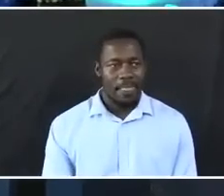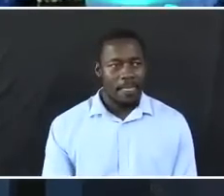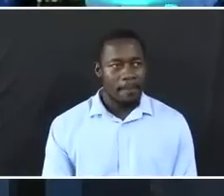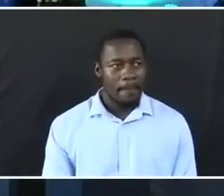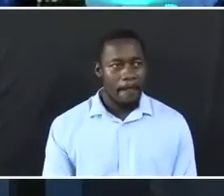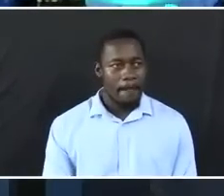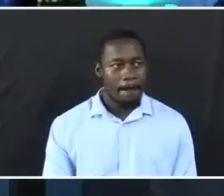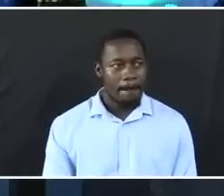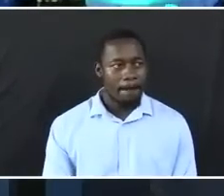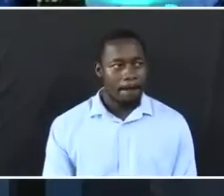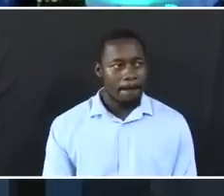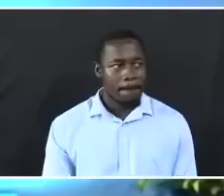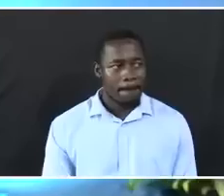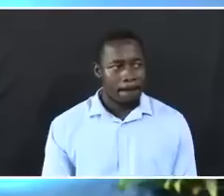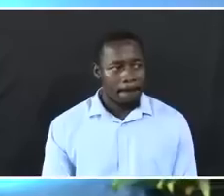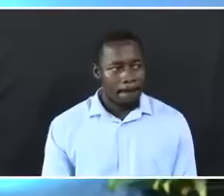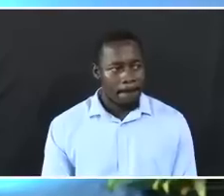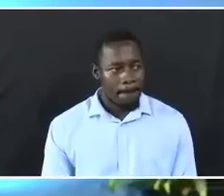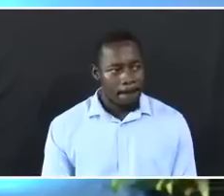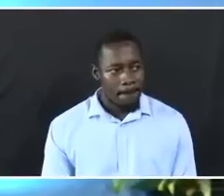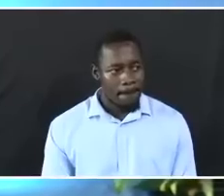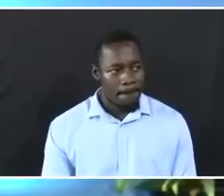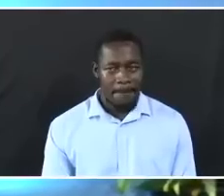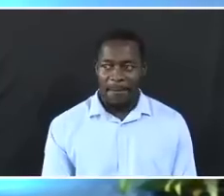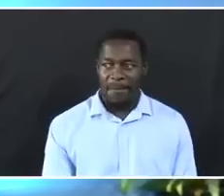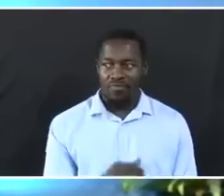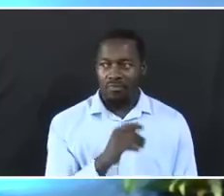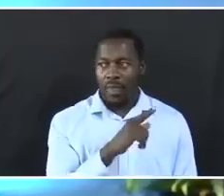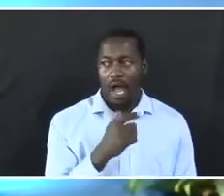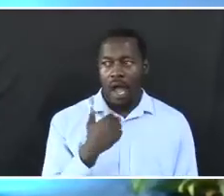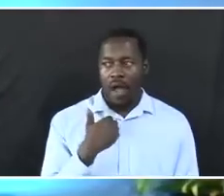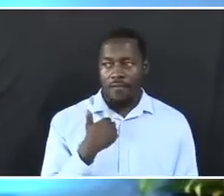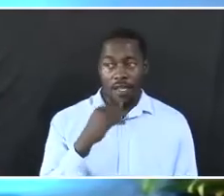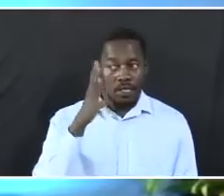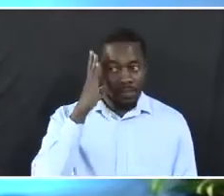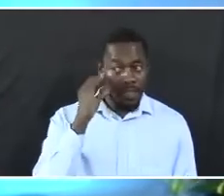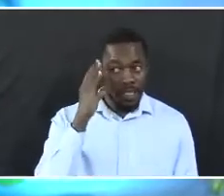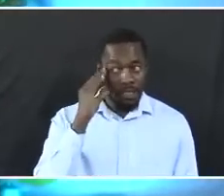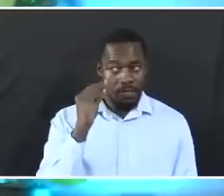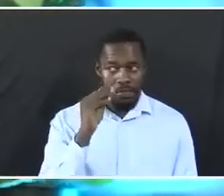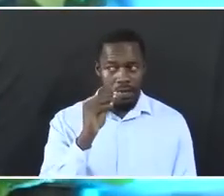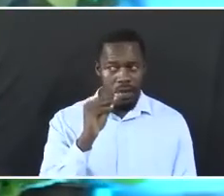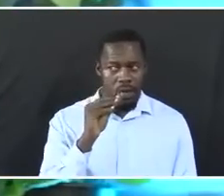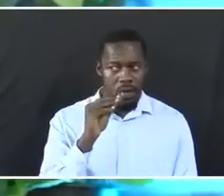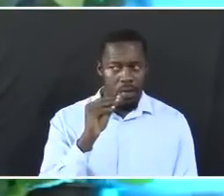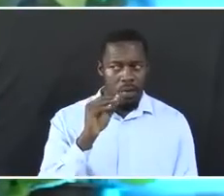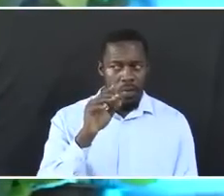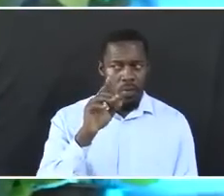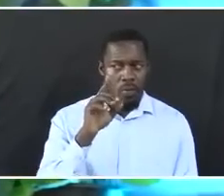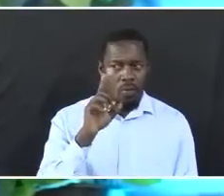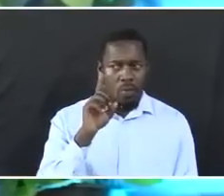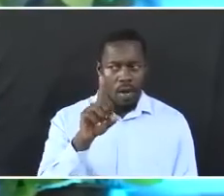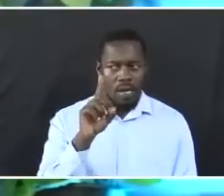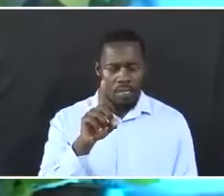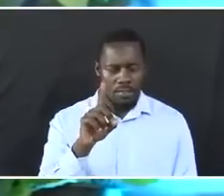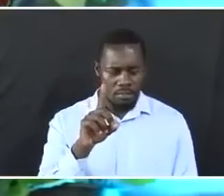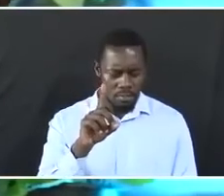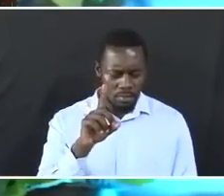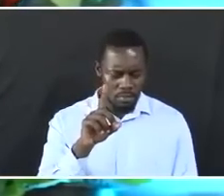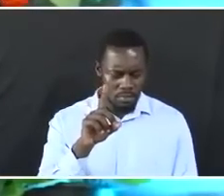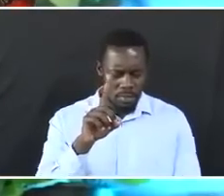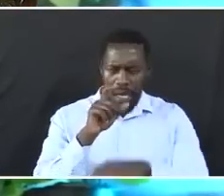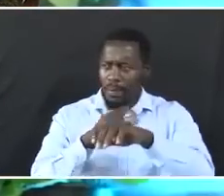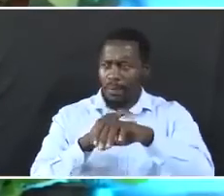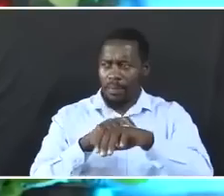I do not attend as Pastor Elizabeth. I attend as Natalie's mother.